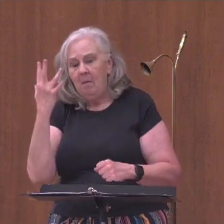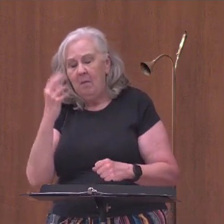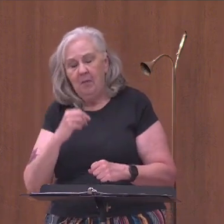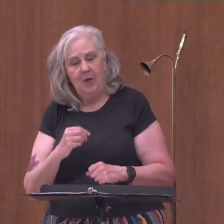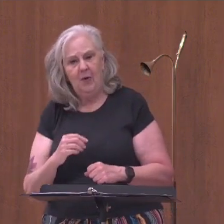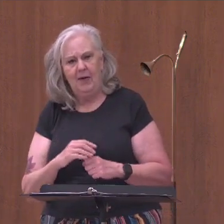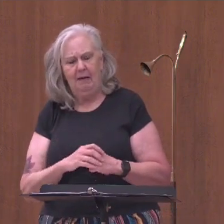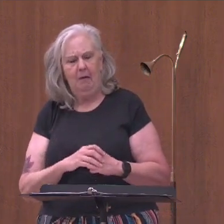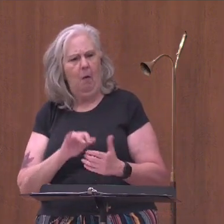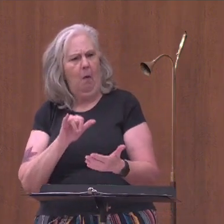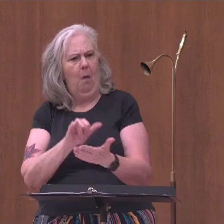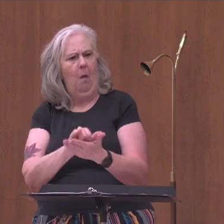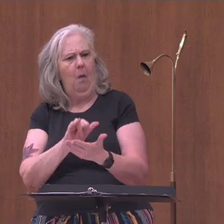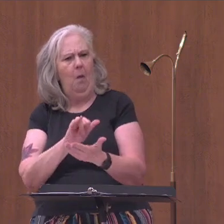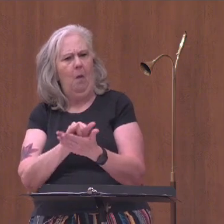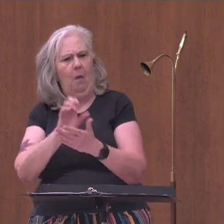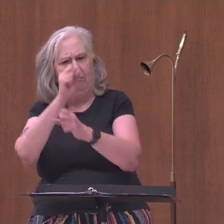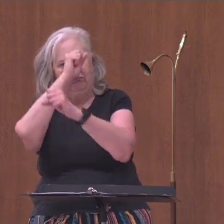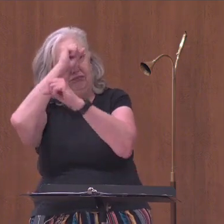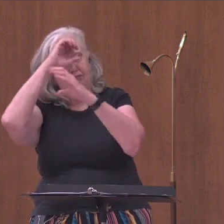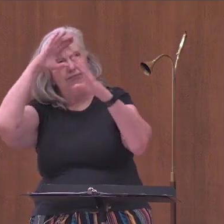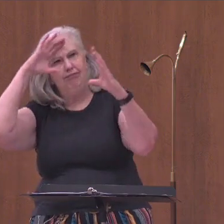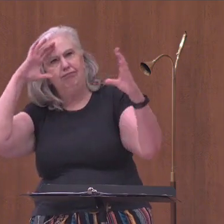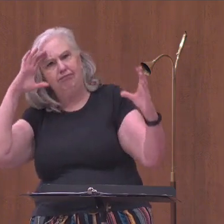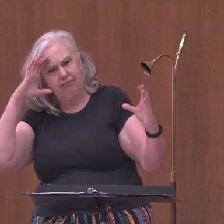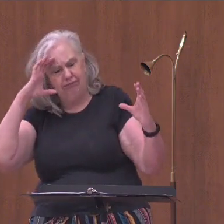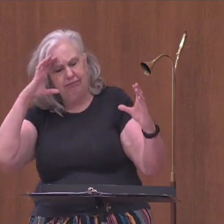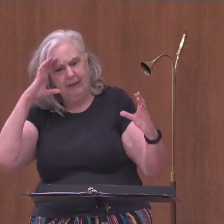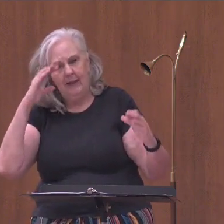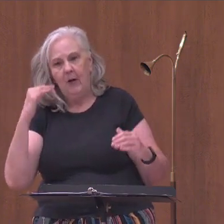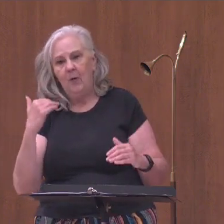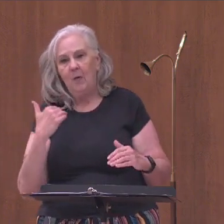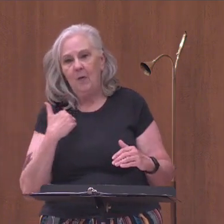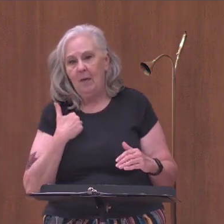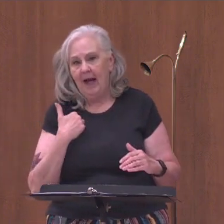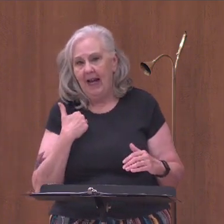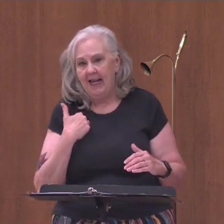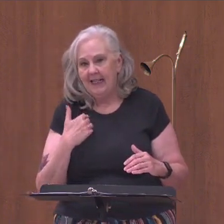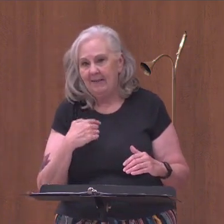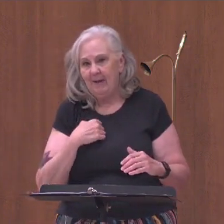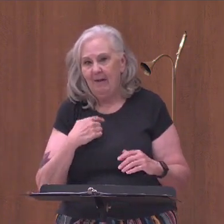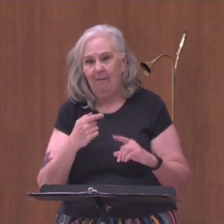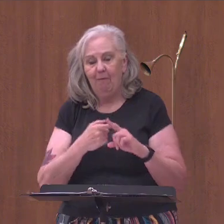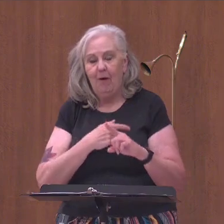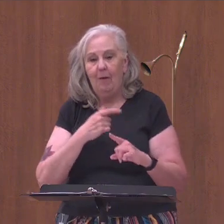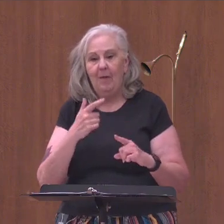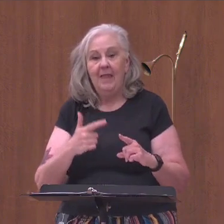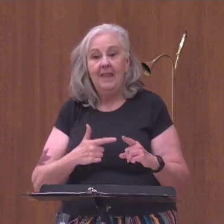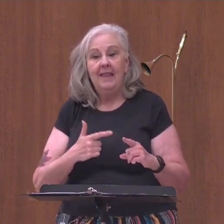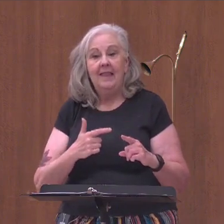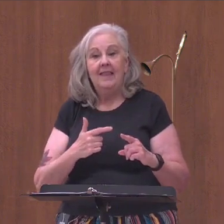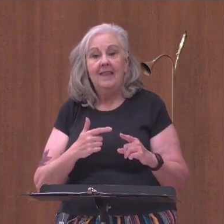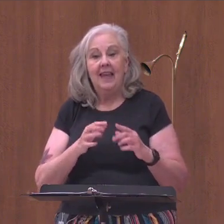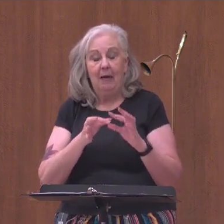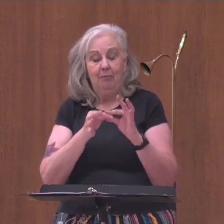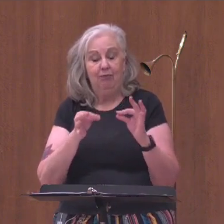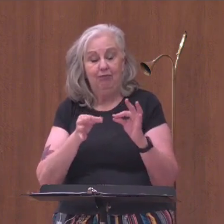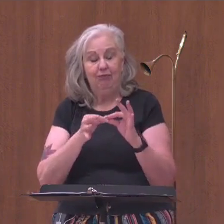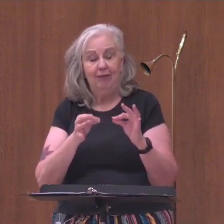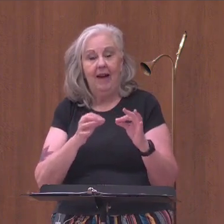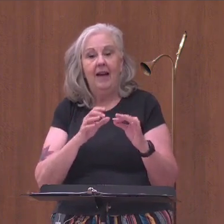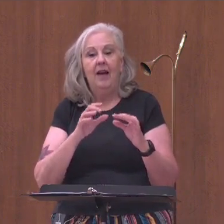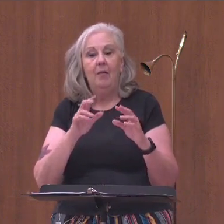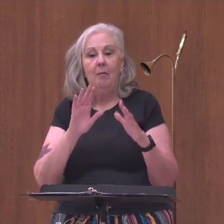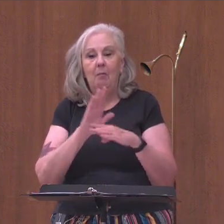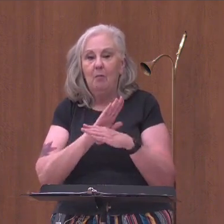almost unimaginable. It reminds me of that line from the movie Contact, when the scientist sees the wonders